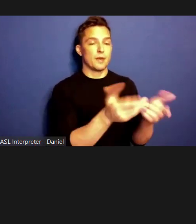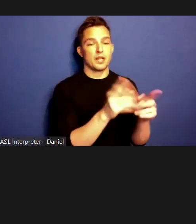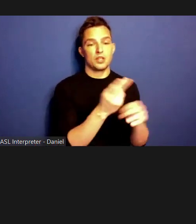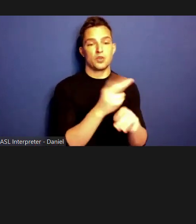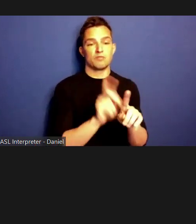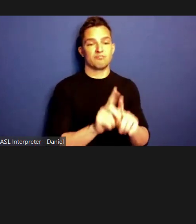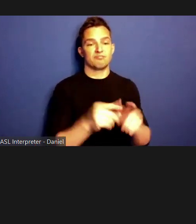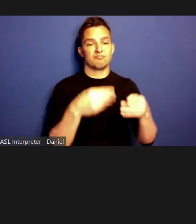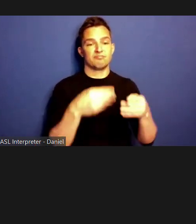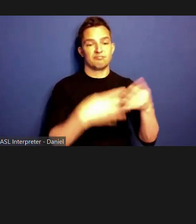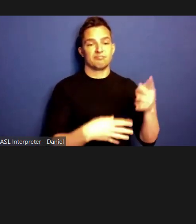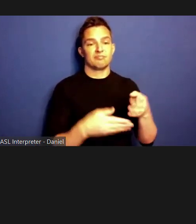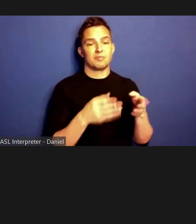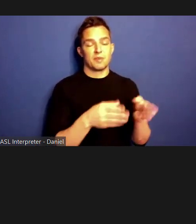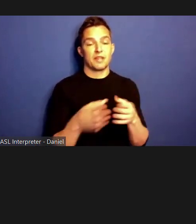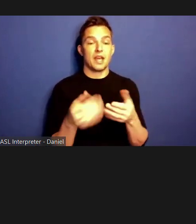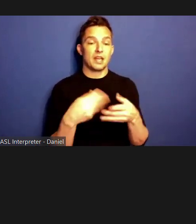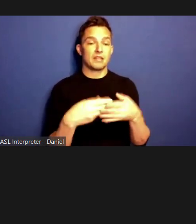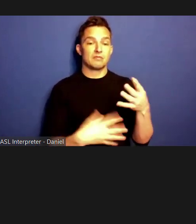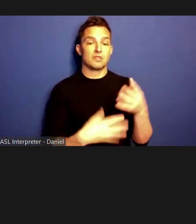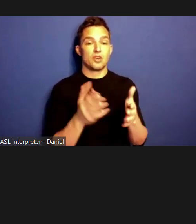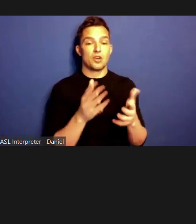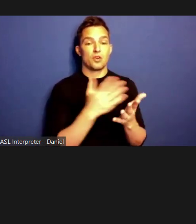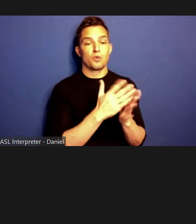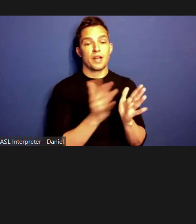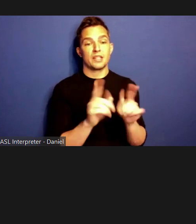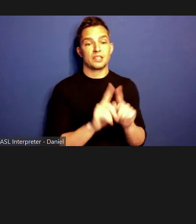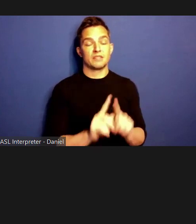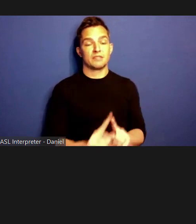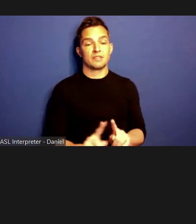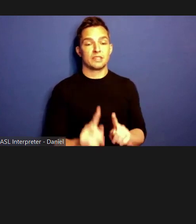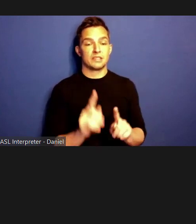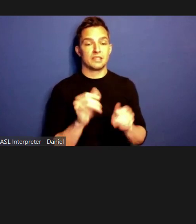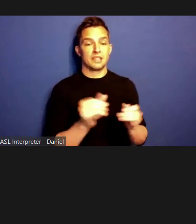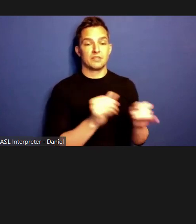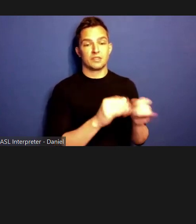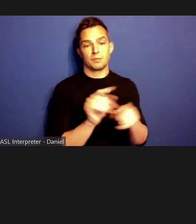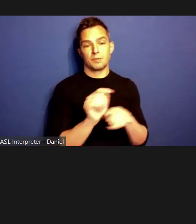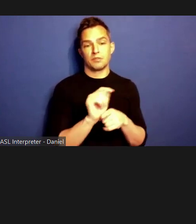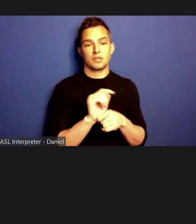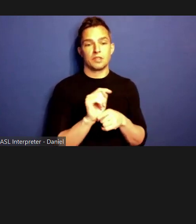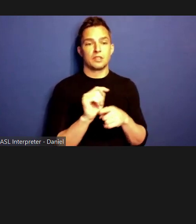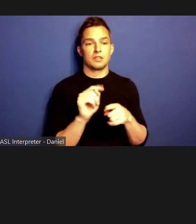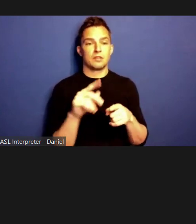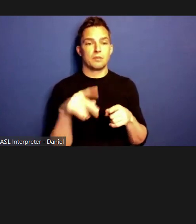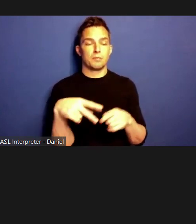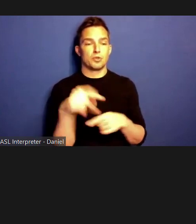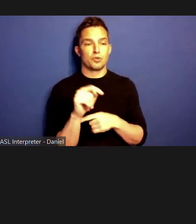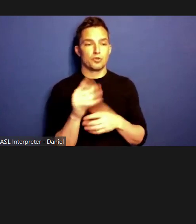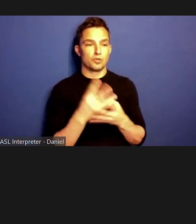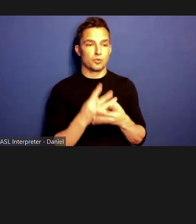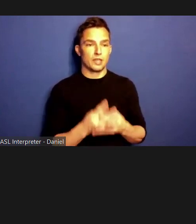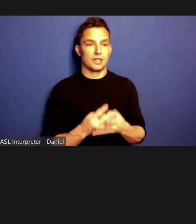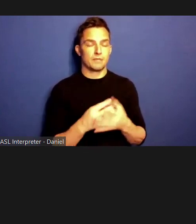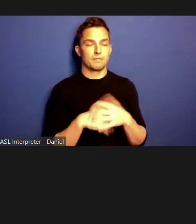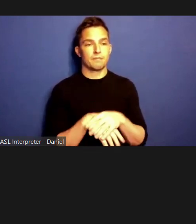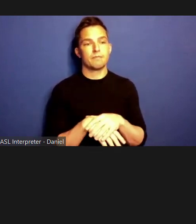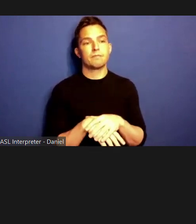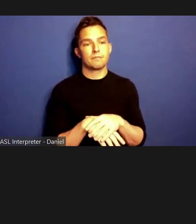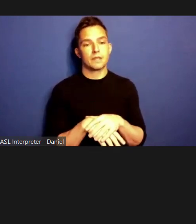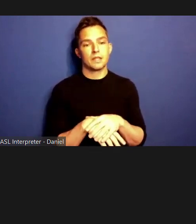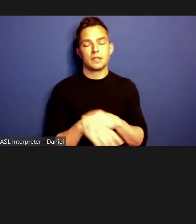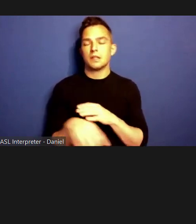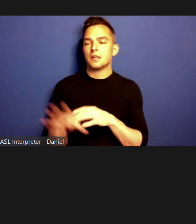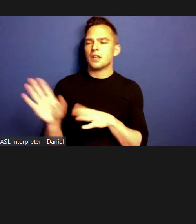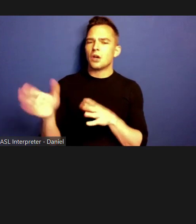locations, and a wide range of individuals can be trained to perform the pure tone screening procedure. Now,